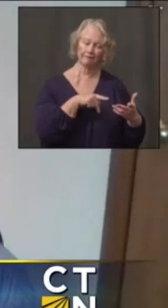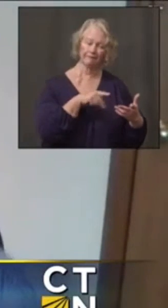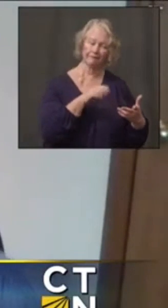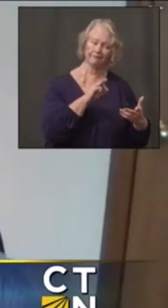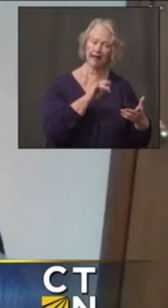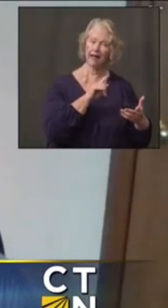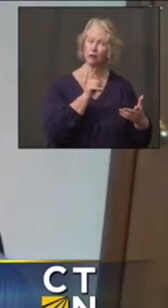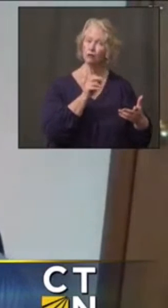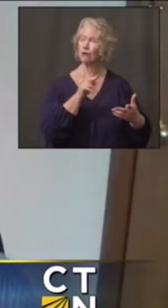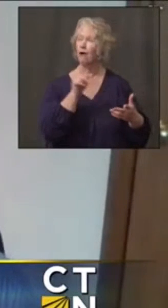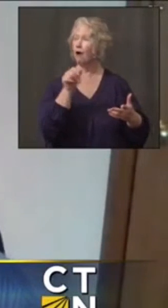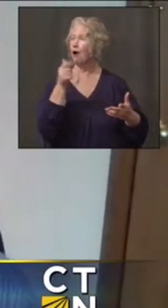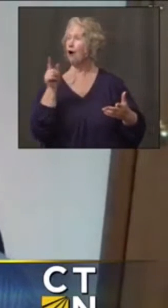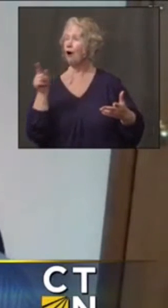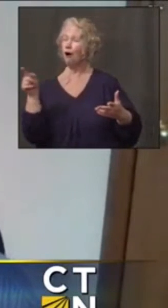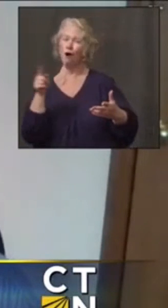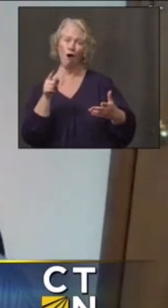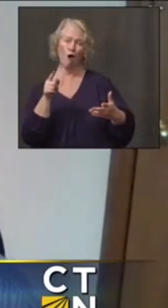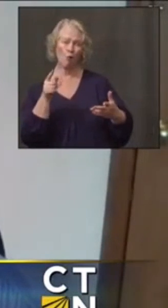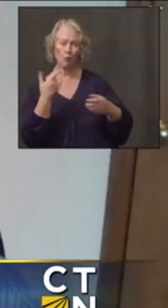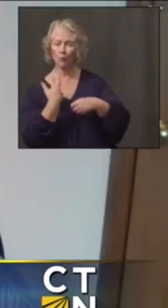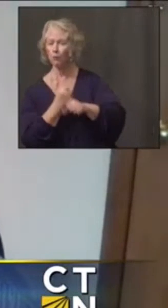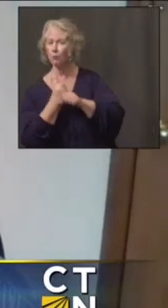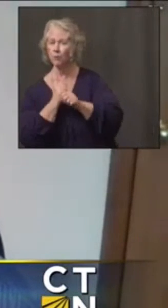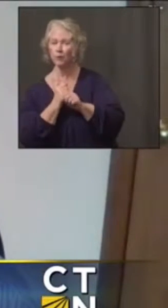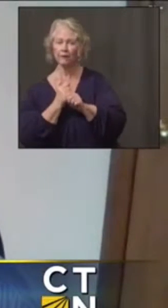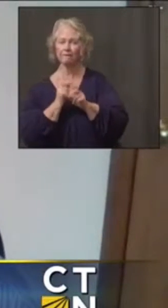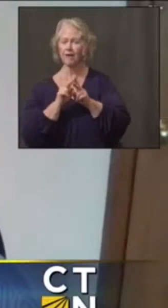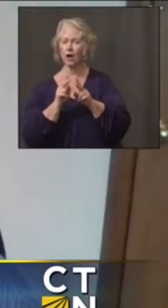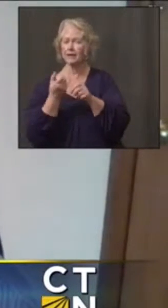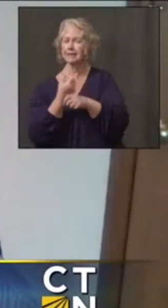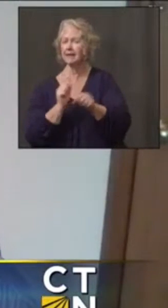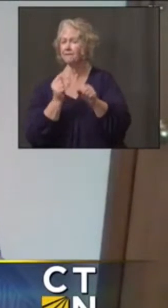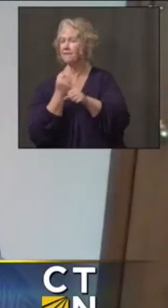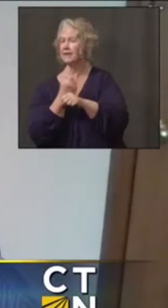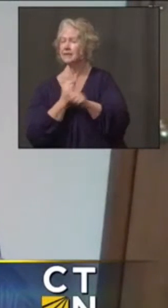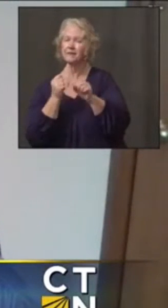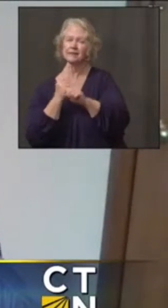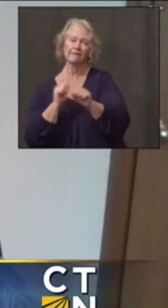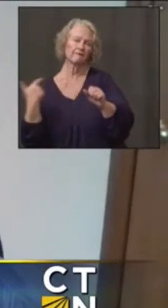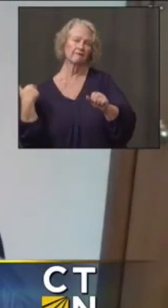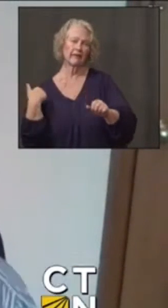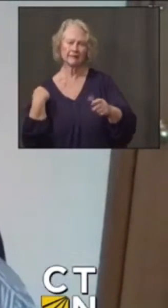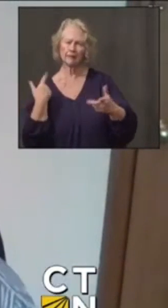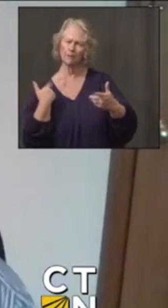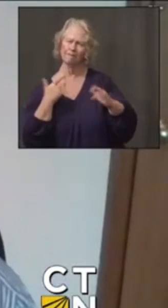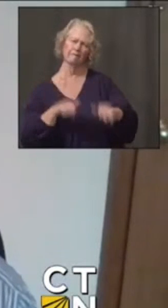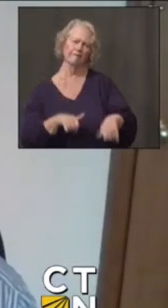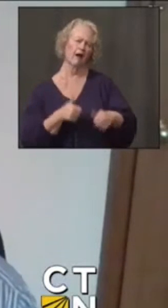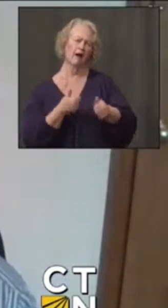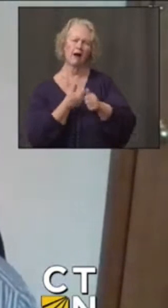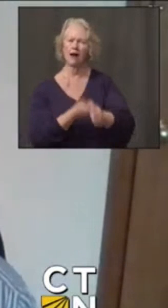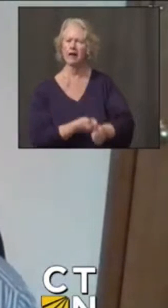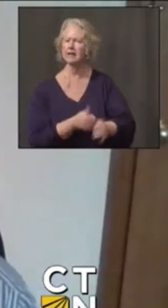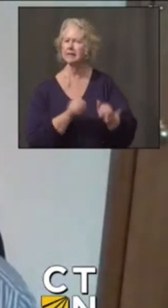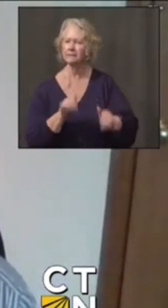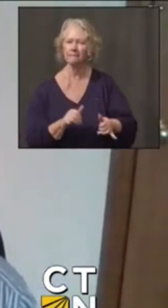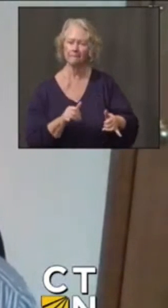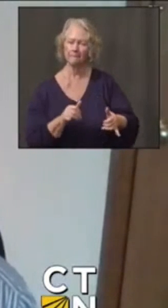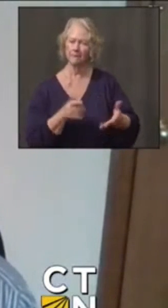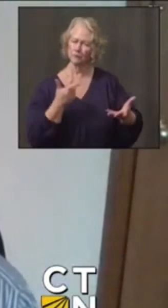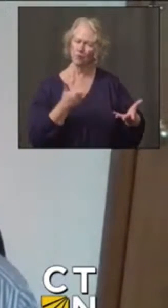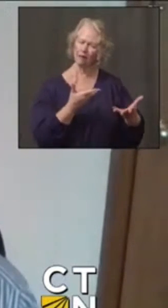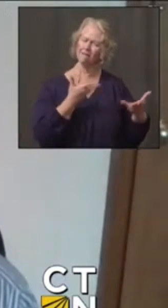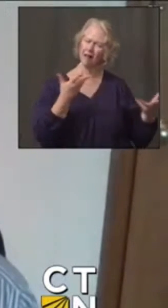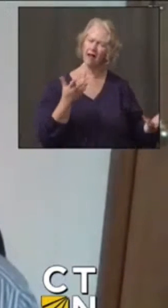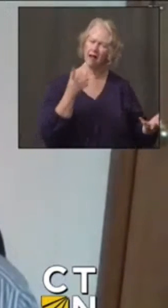other manufacturers who have been producing safe and efficacious vaccines. And so there's this huge wealth to draw upon